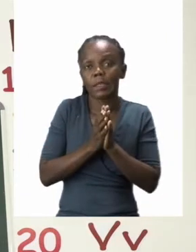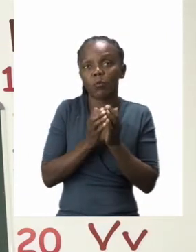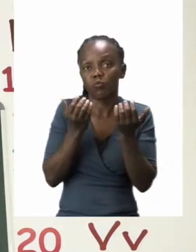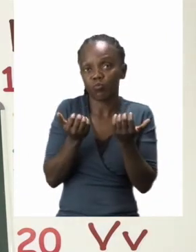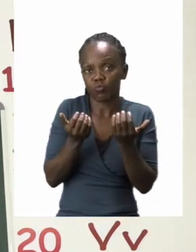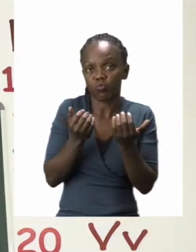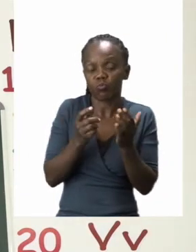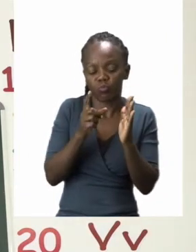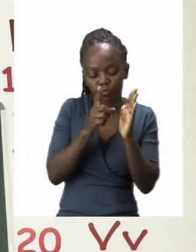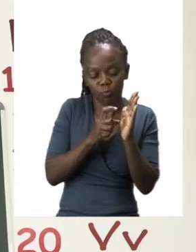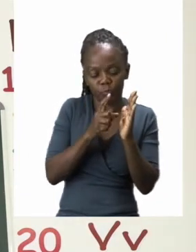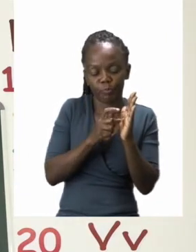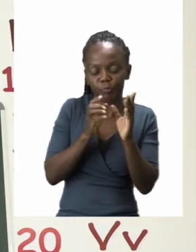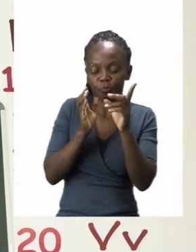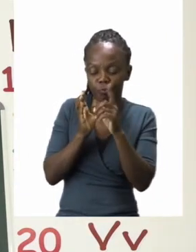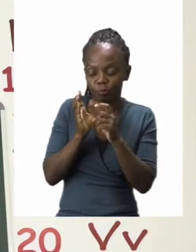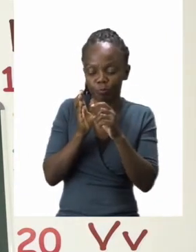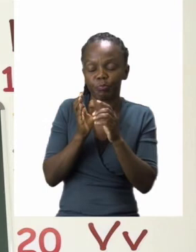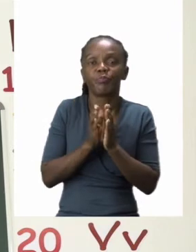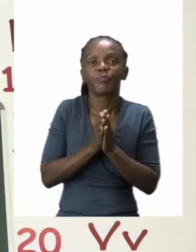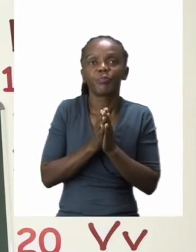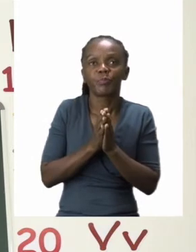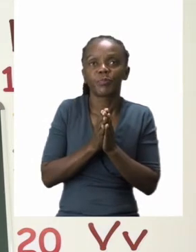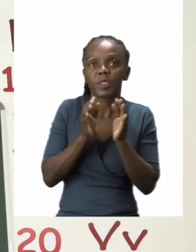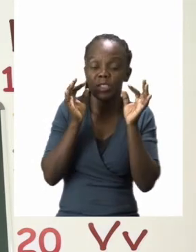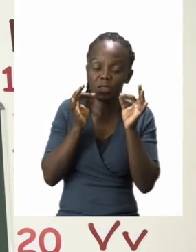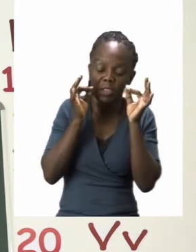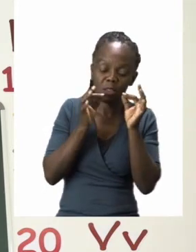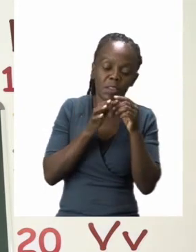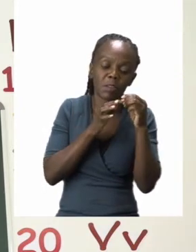Let us sing our special sanitizing song.